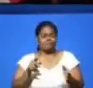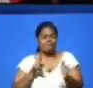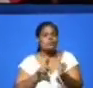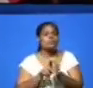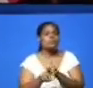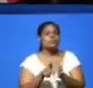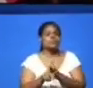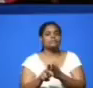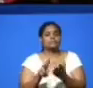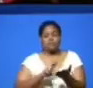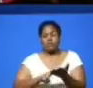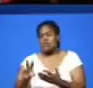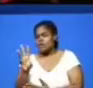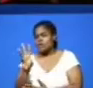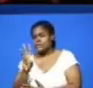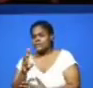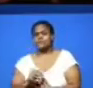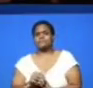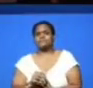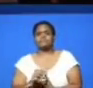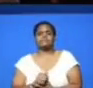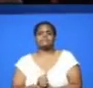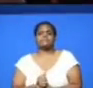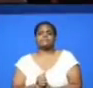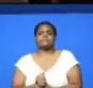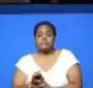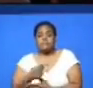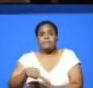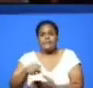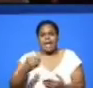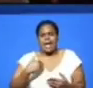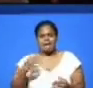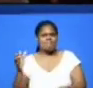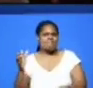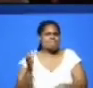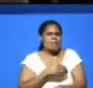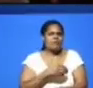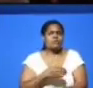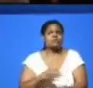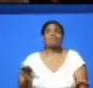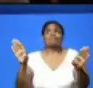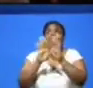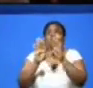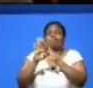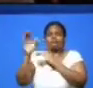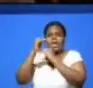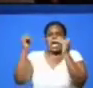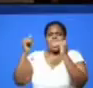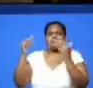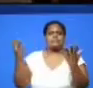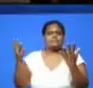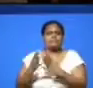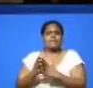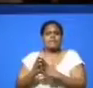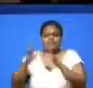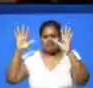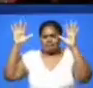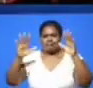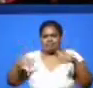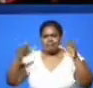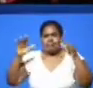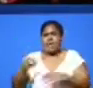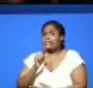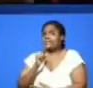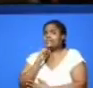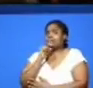Verse 6. These have power to shut up heaven, that it rain not in the days